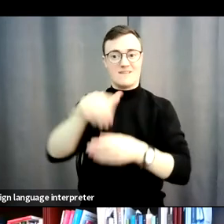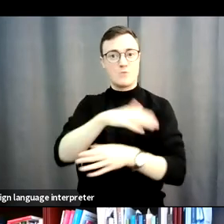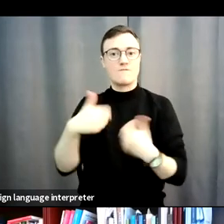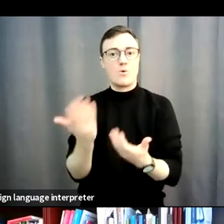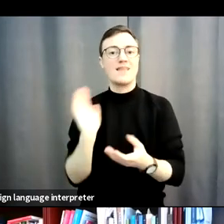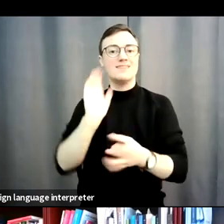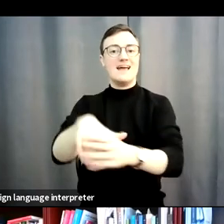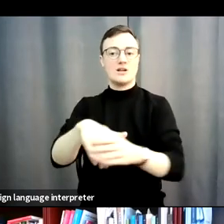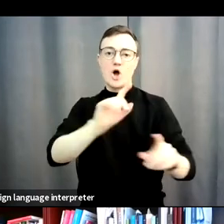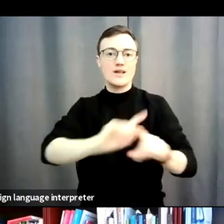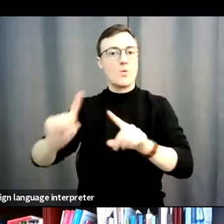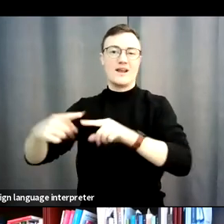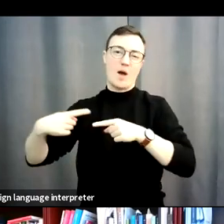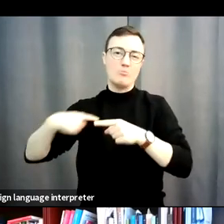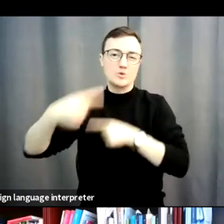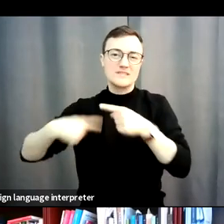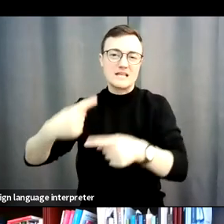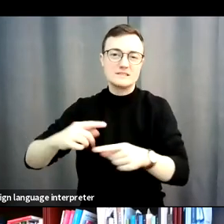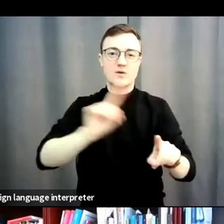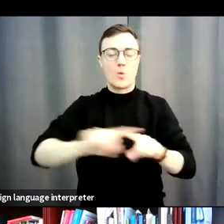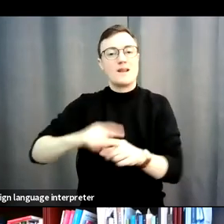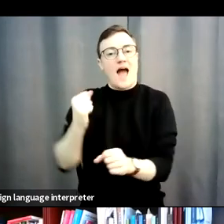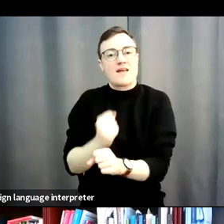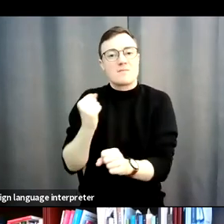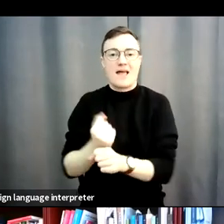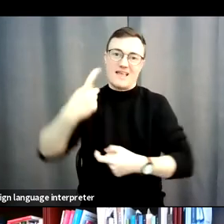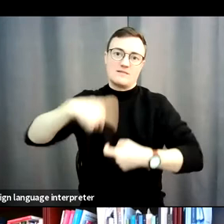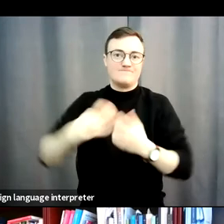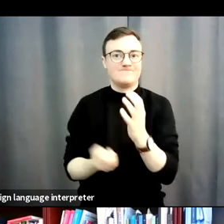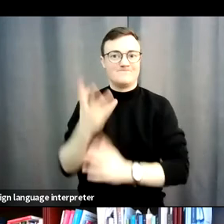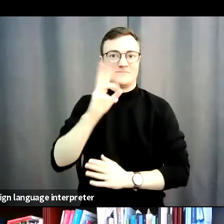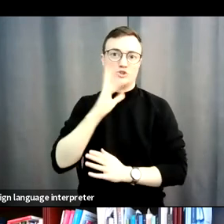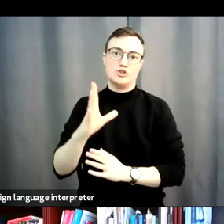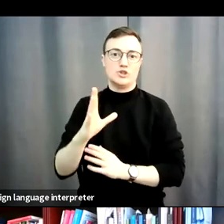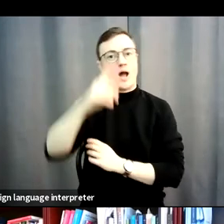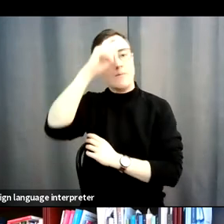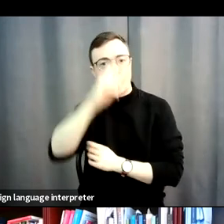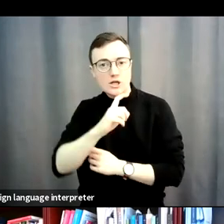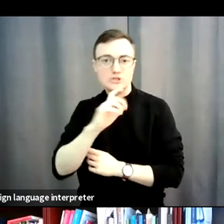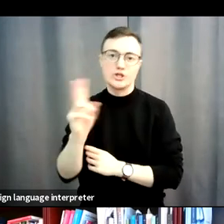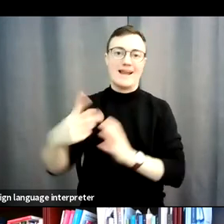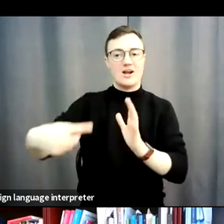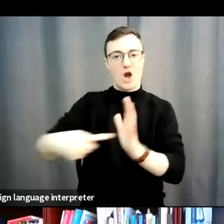in processes relating to policy making will also improve the